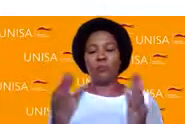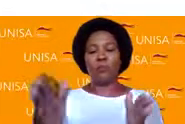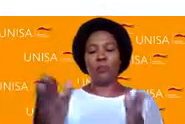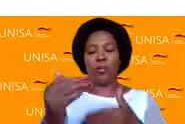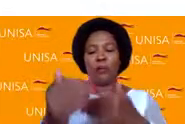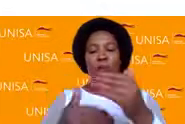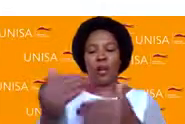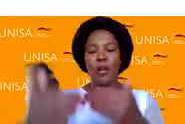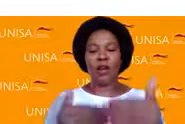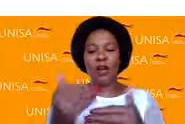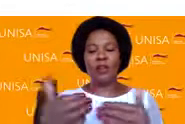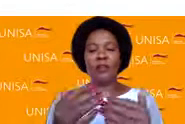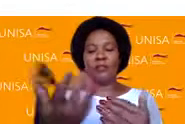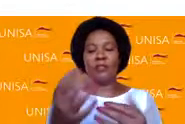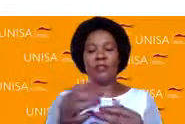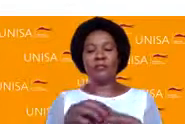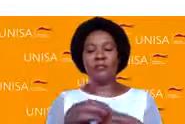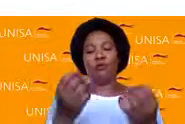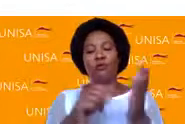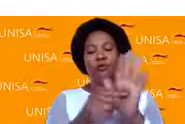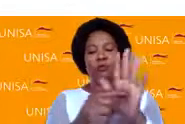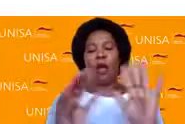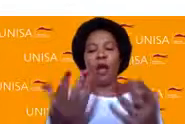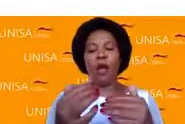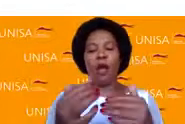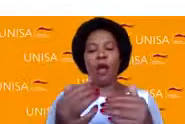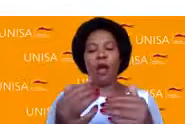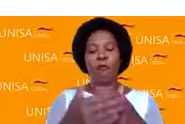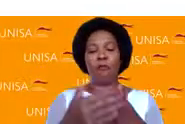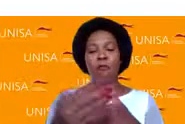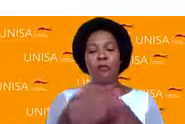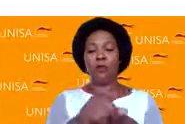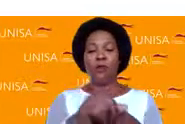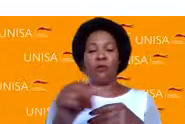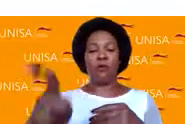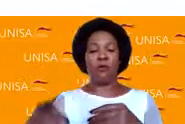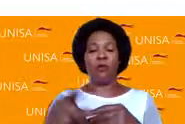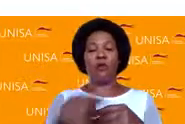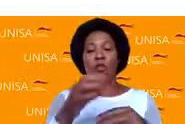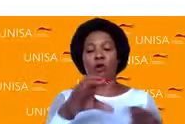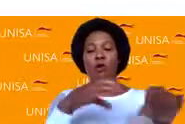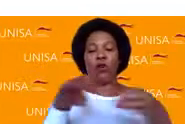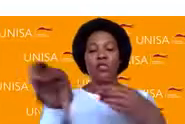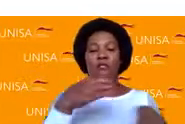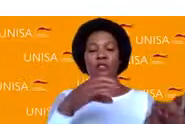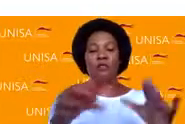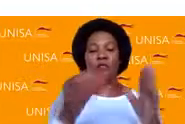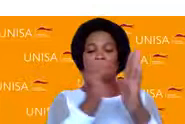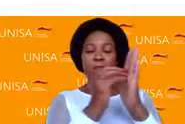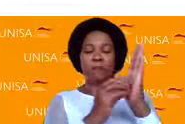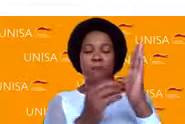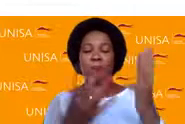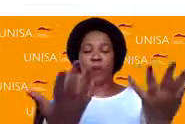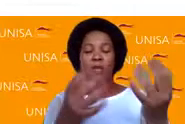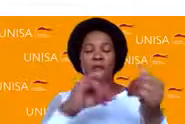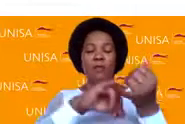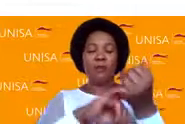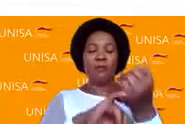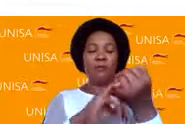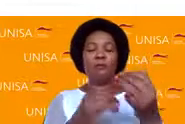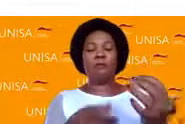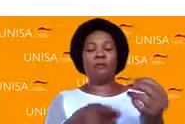will give you a nice indication how far you with all the activities that's on the course. Remember, a lot of